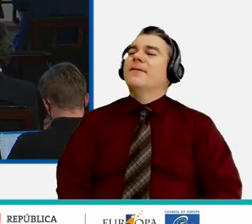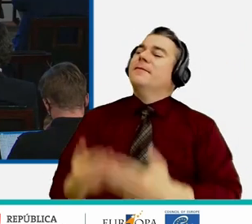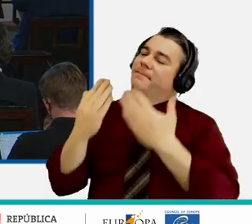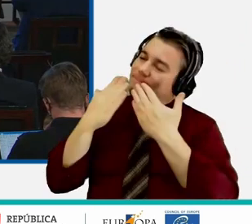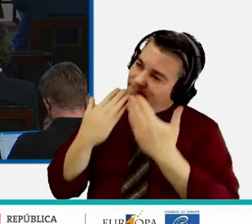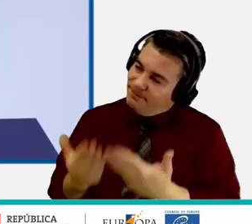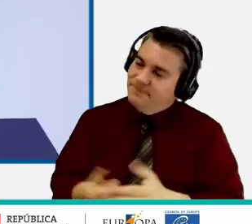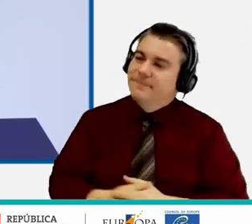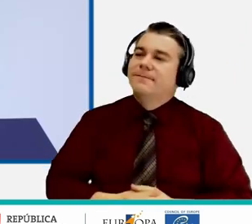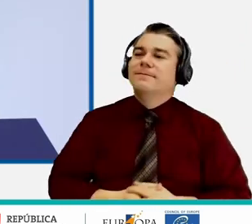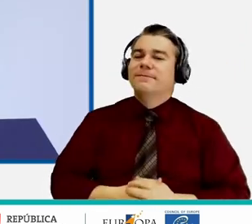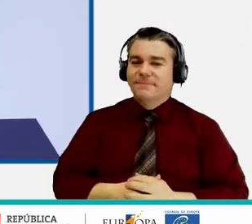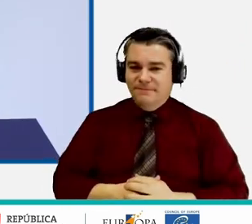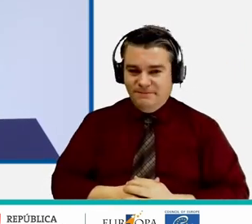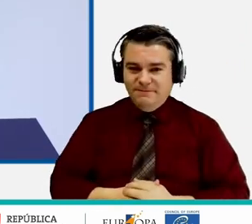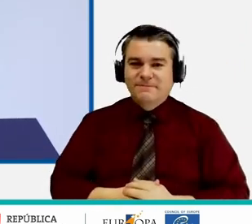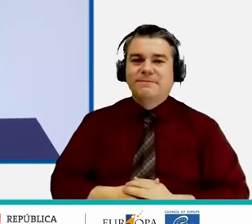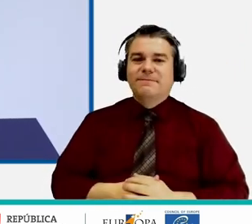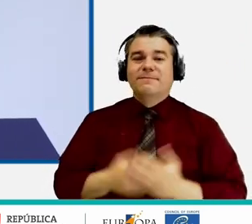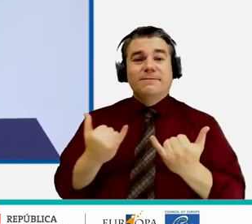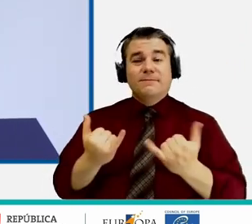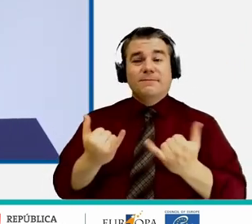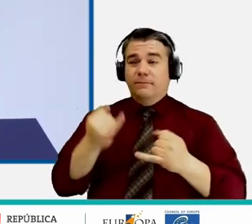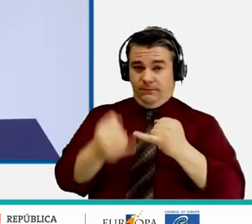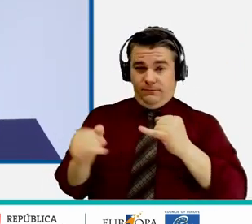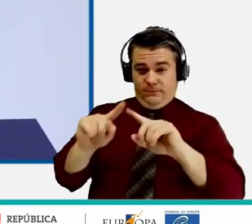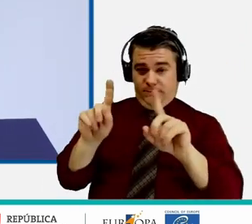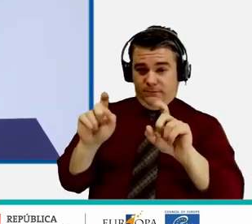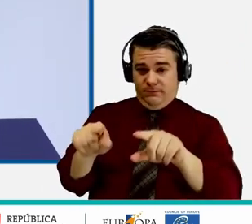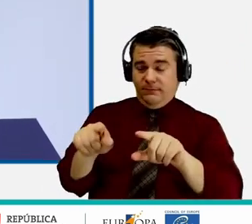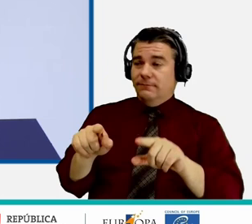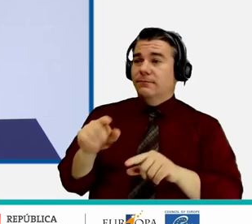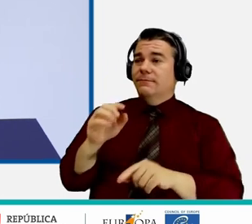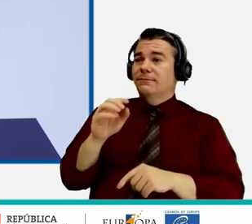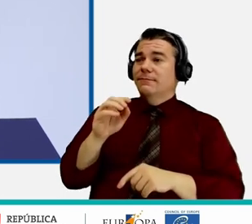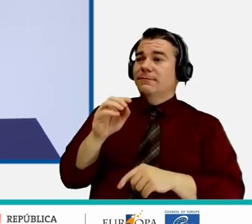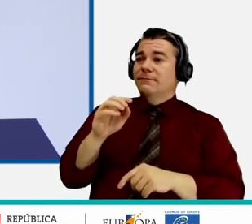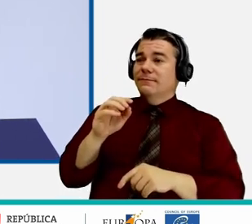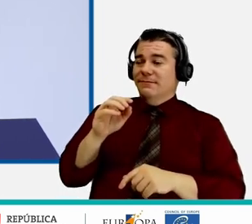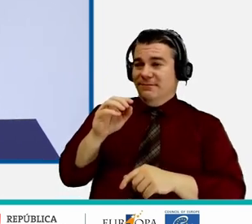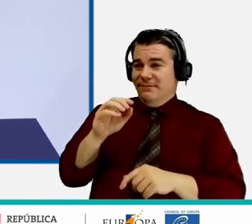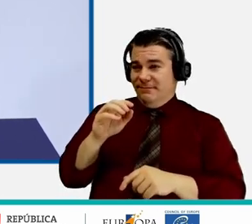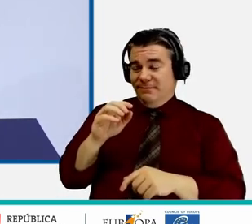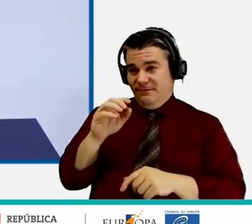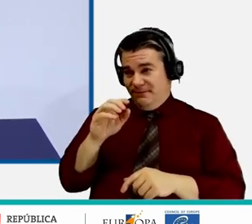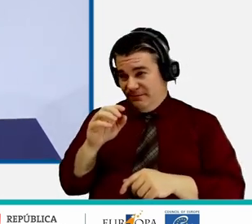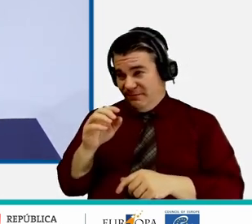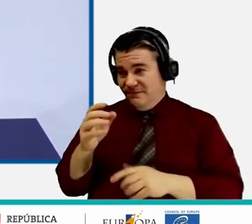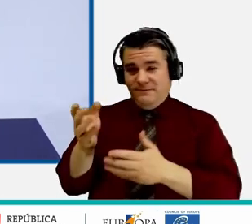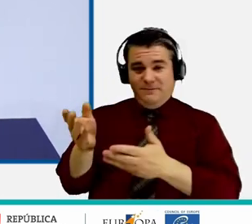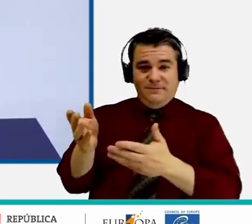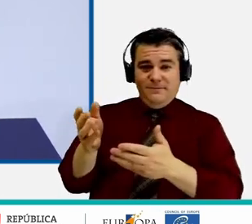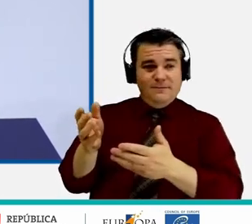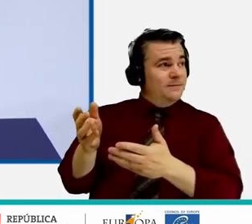Zanada. I believe this is the final question. Mr. the